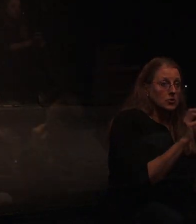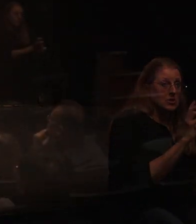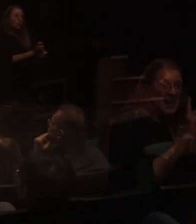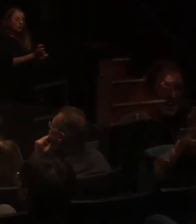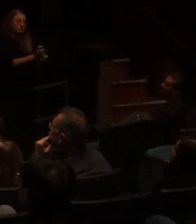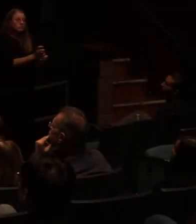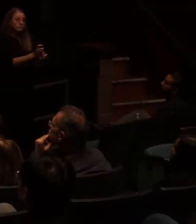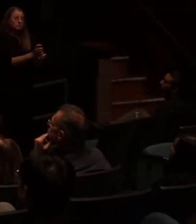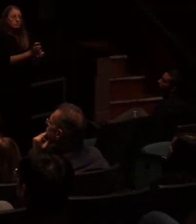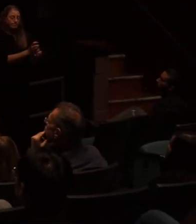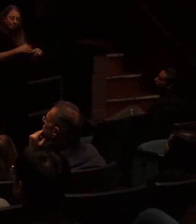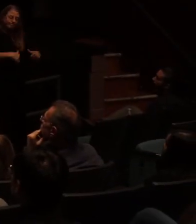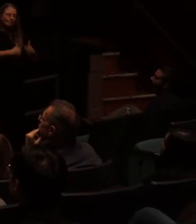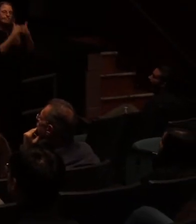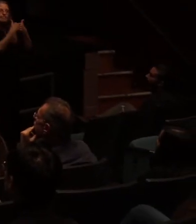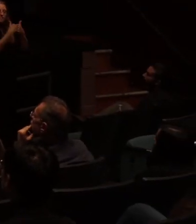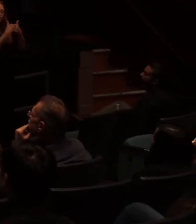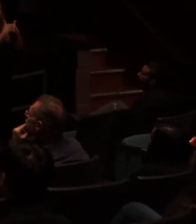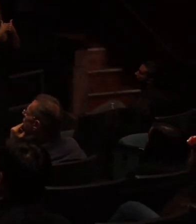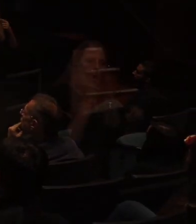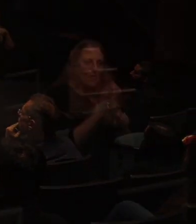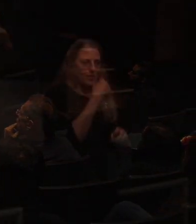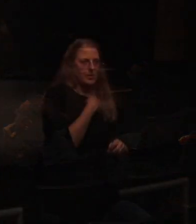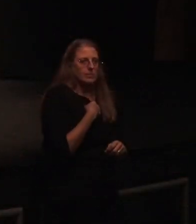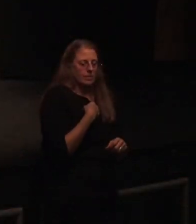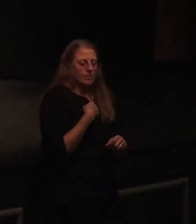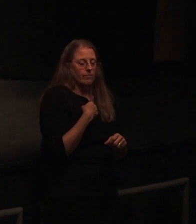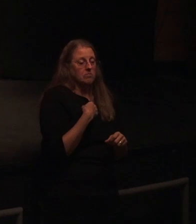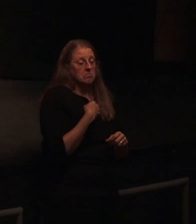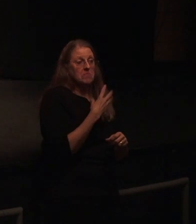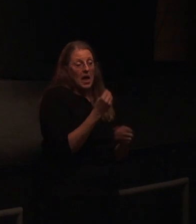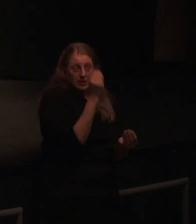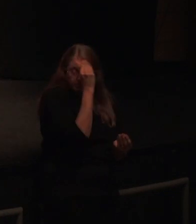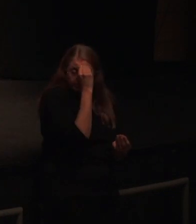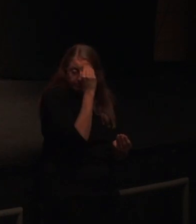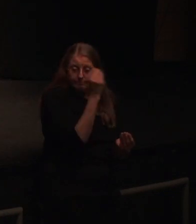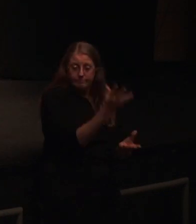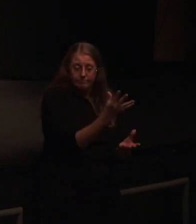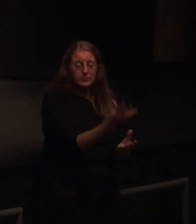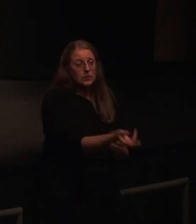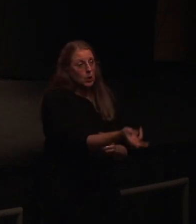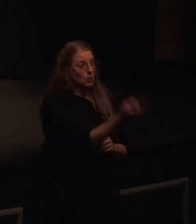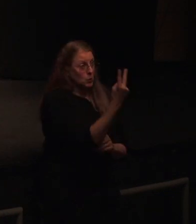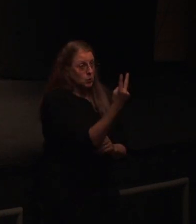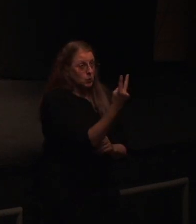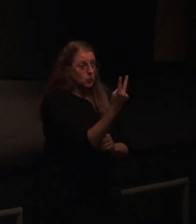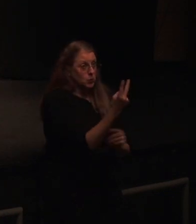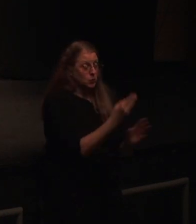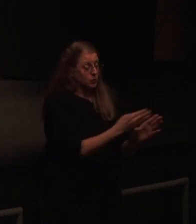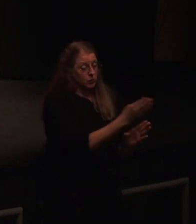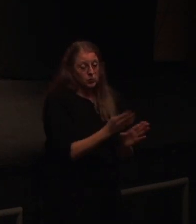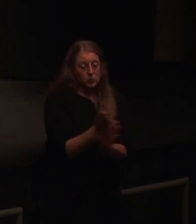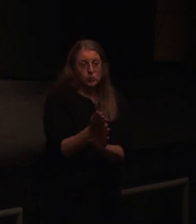journal. Challenges, they've been hard for me. Now I'm gonna tell you this, there are two main things that